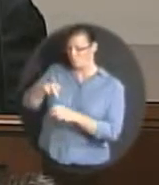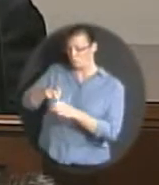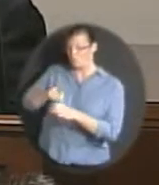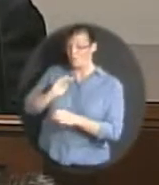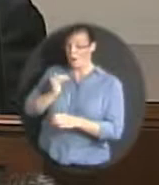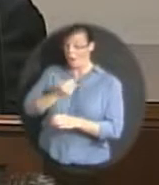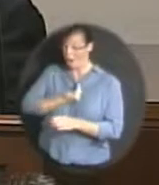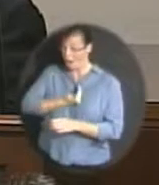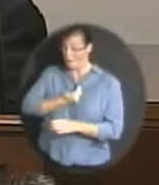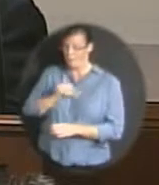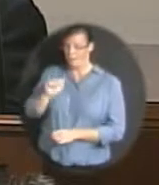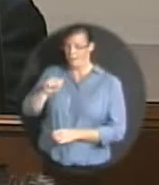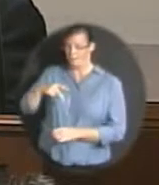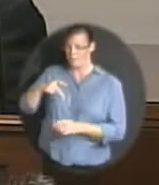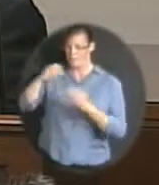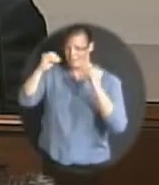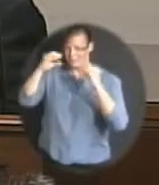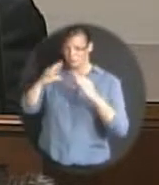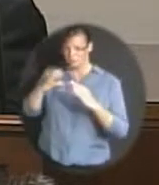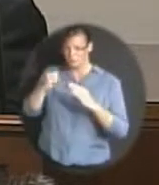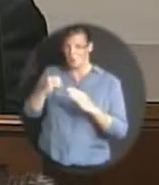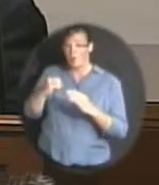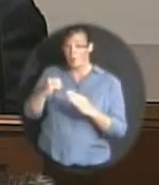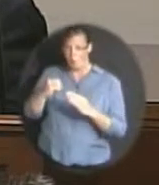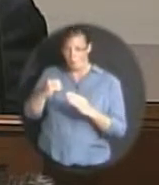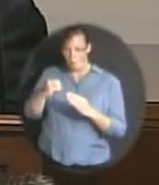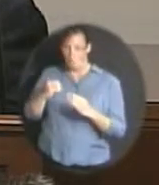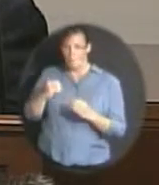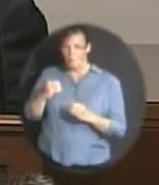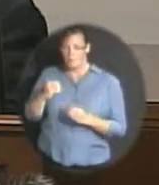own AP teachers. So indeed,